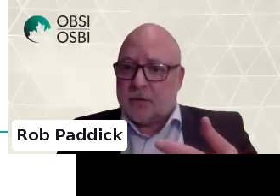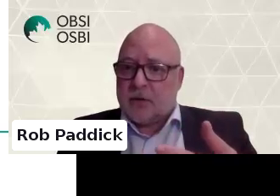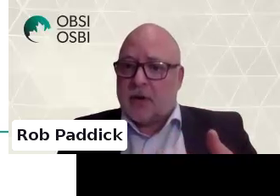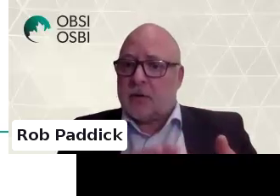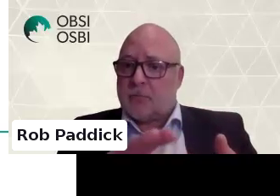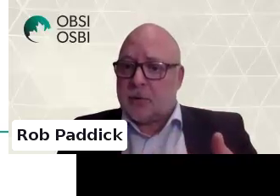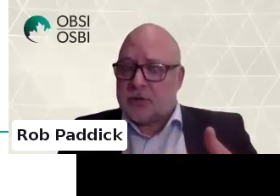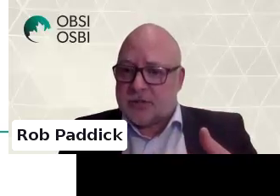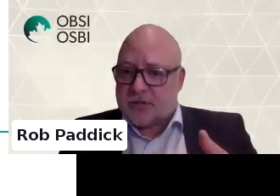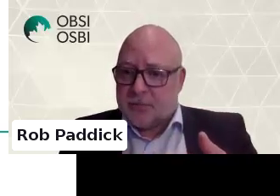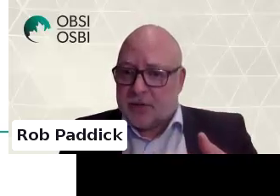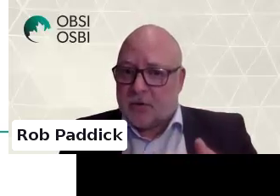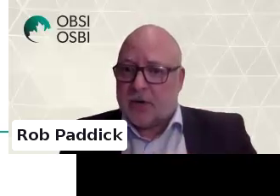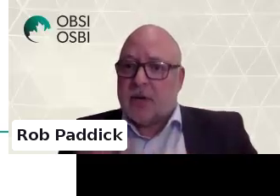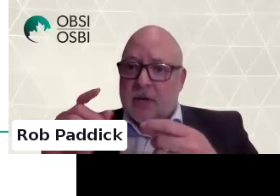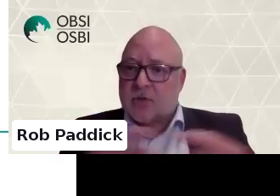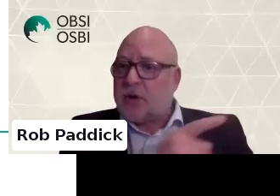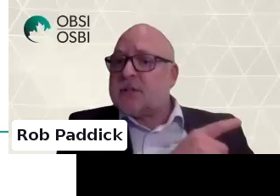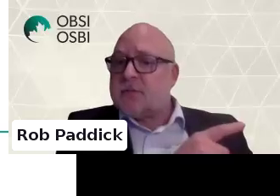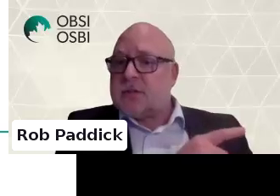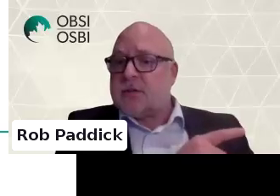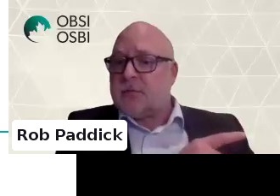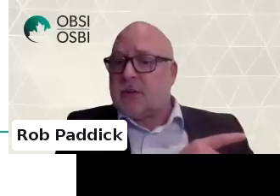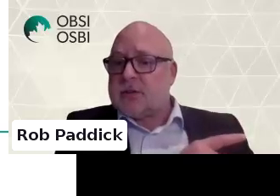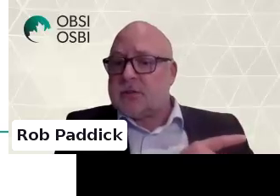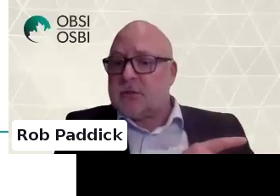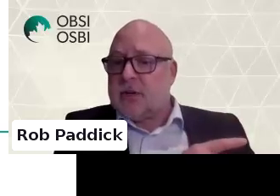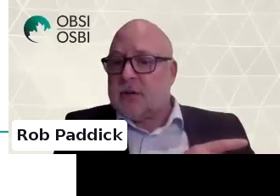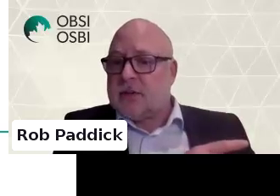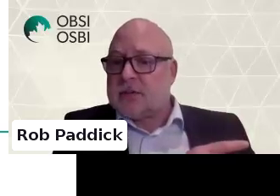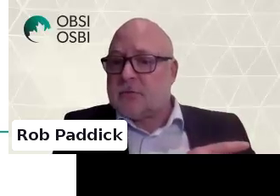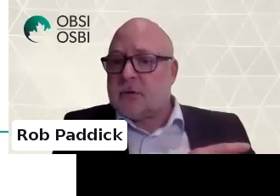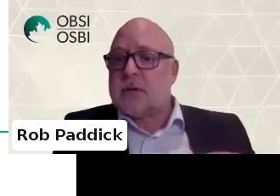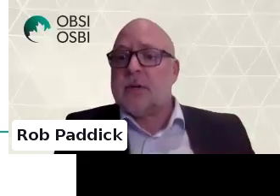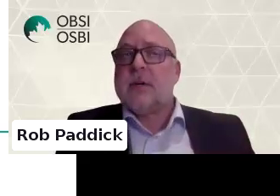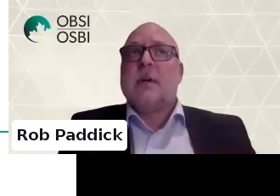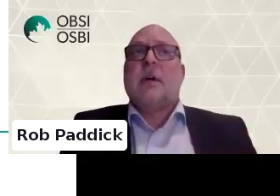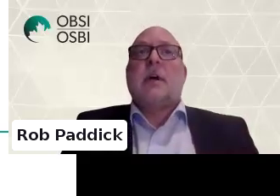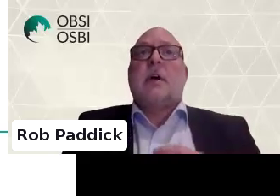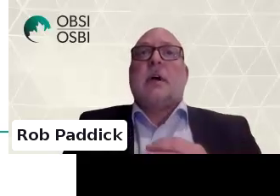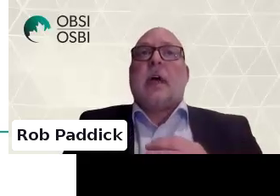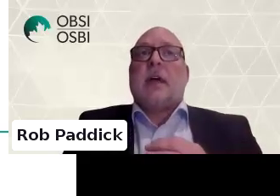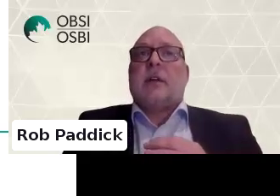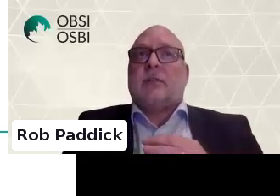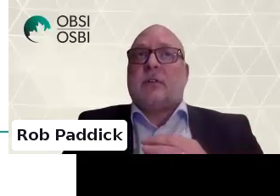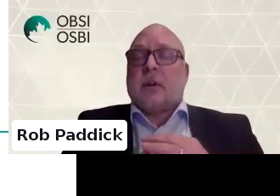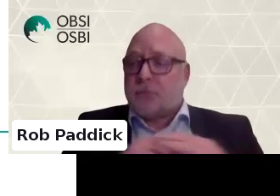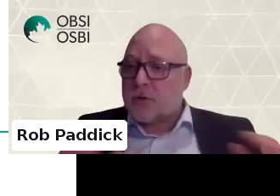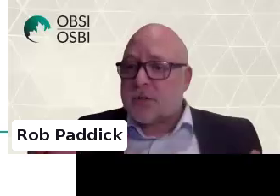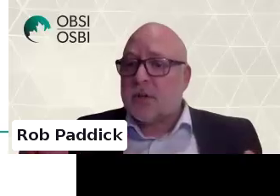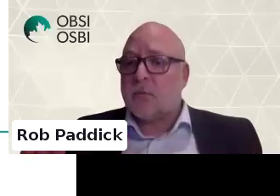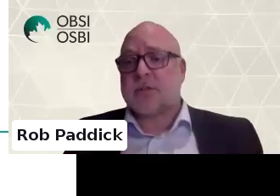the crypto account, purchases the Bitcoin, and transfers it to the fraudster so he can invest it for her.